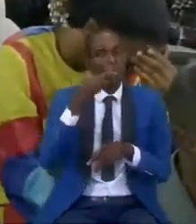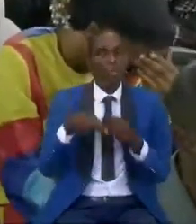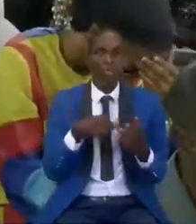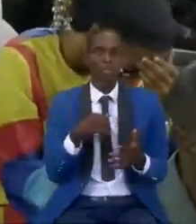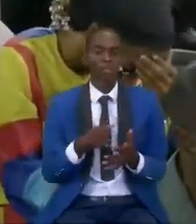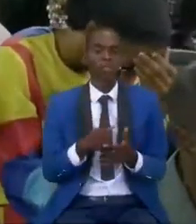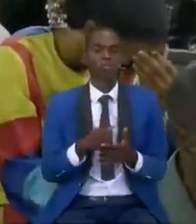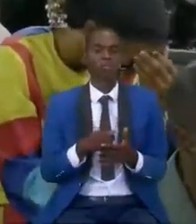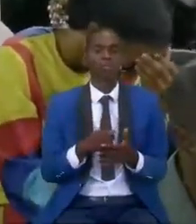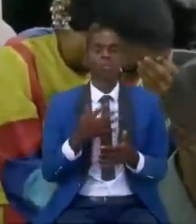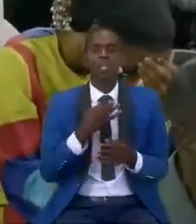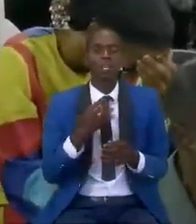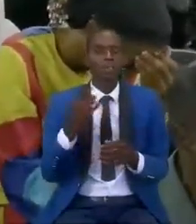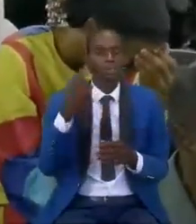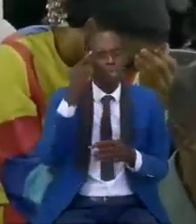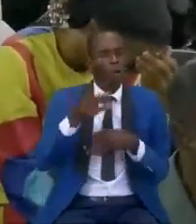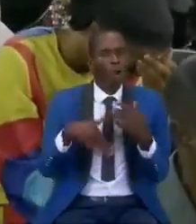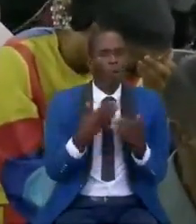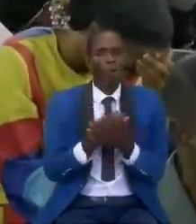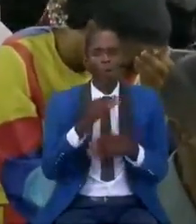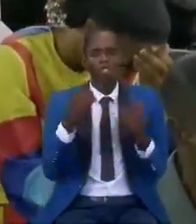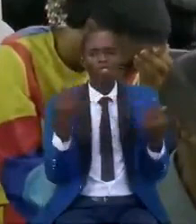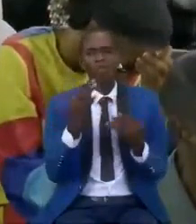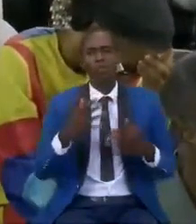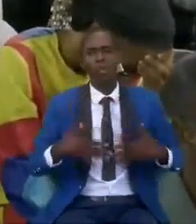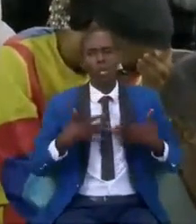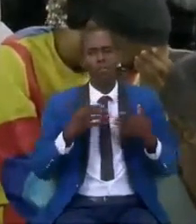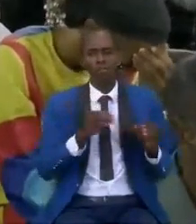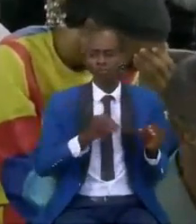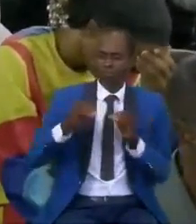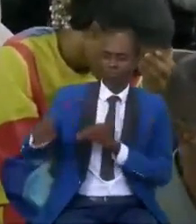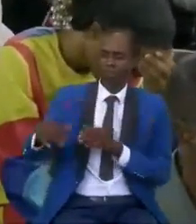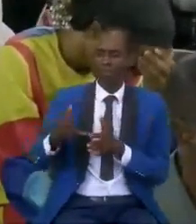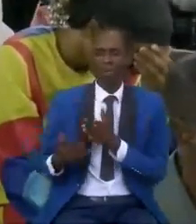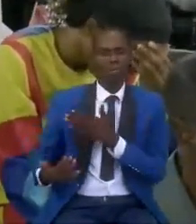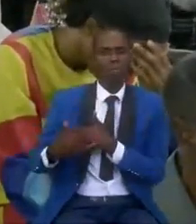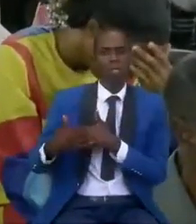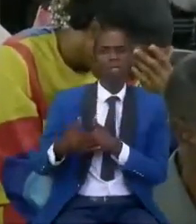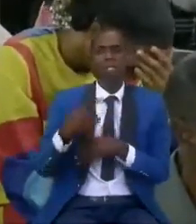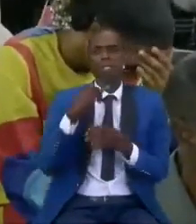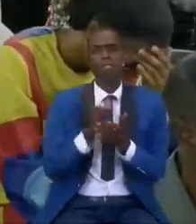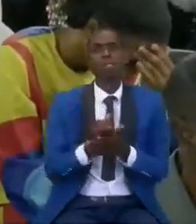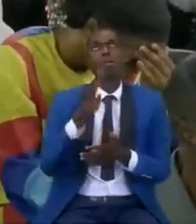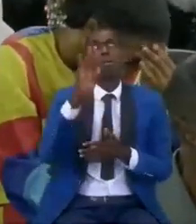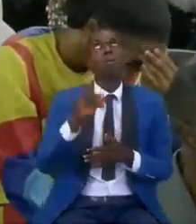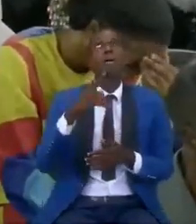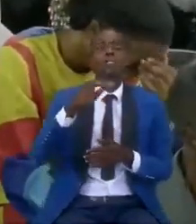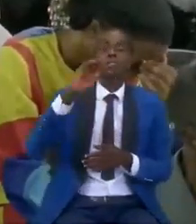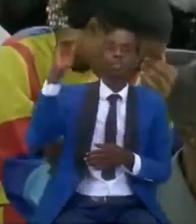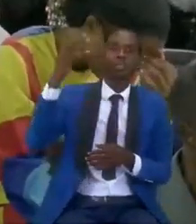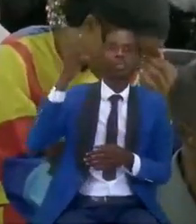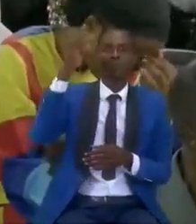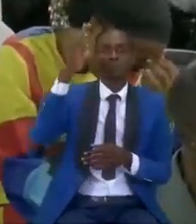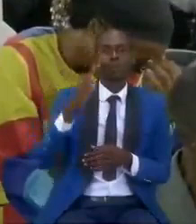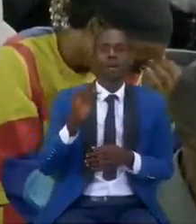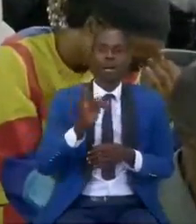And say, by the grace of God, I turn away from them. I repent of all of them. I will not